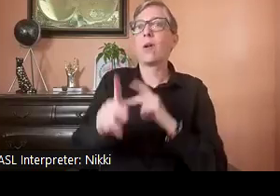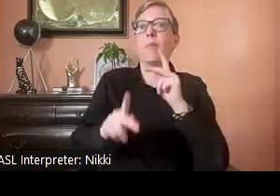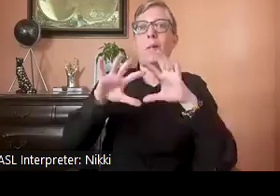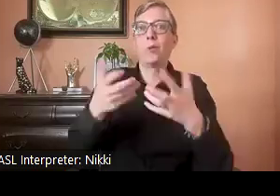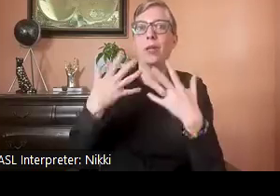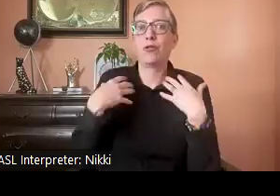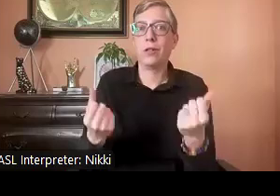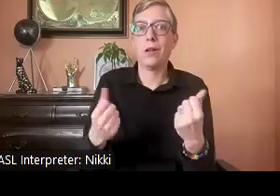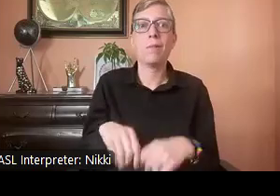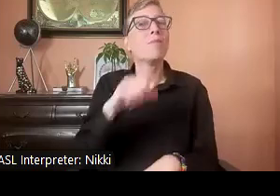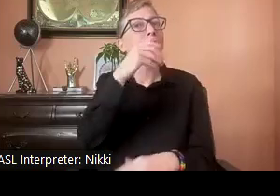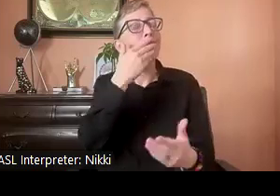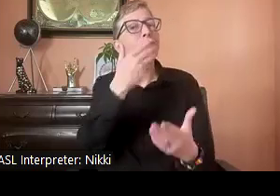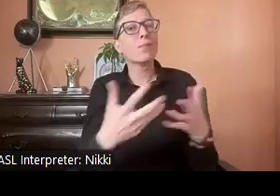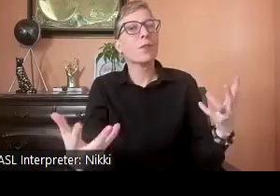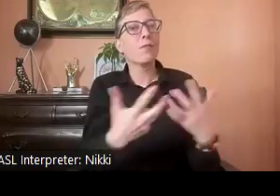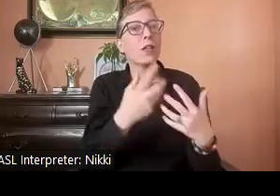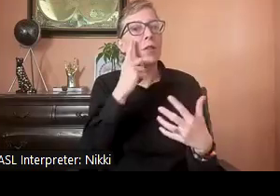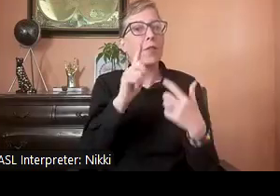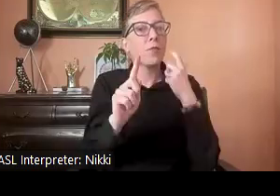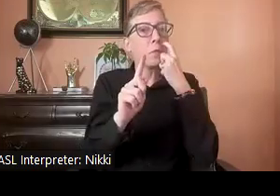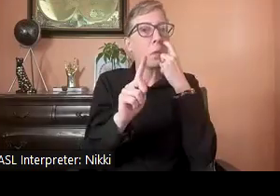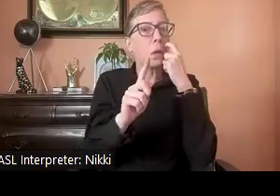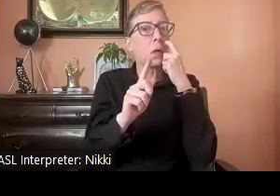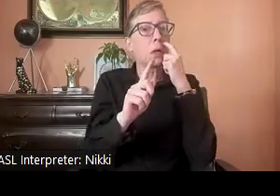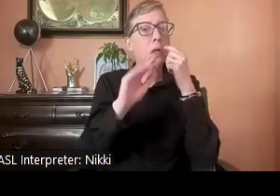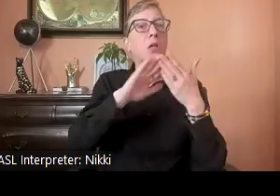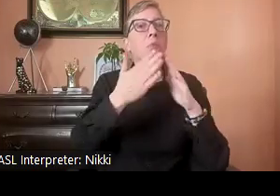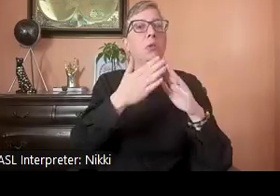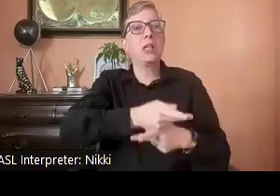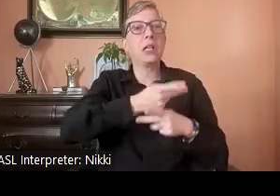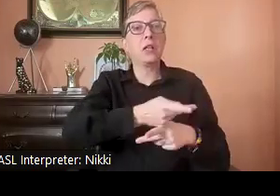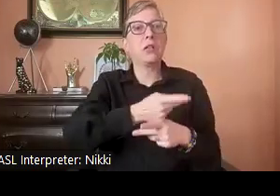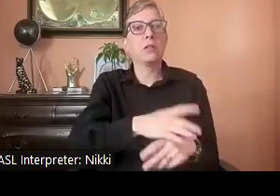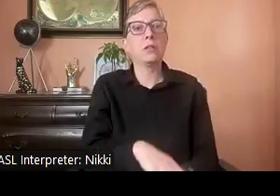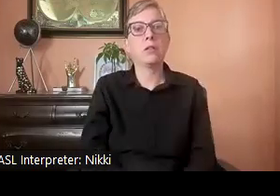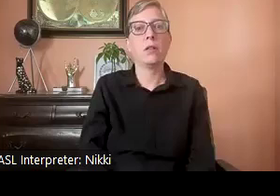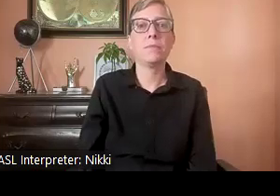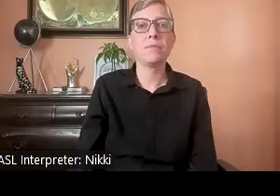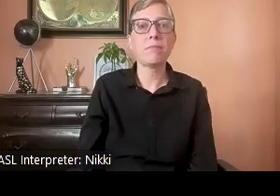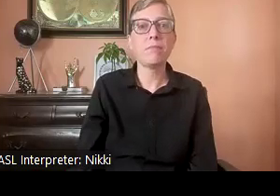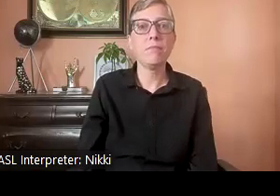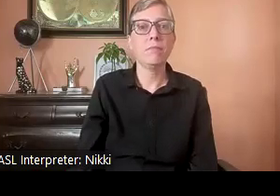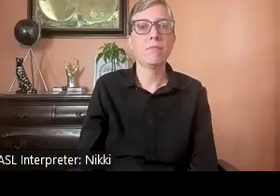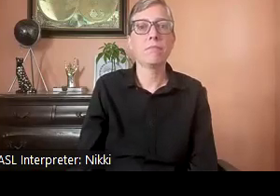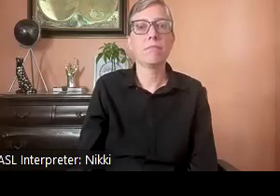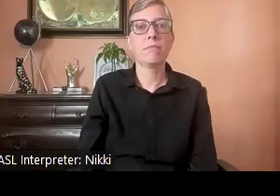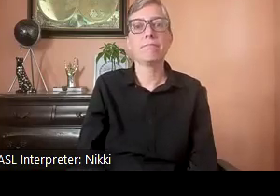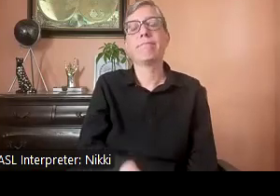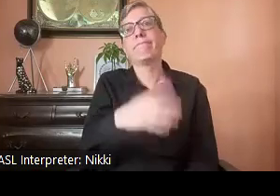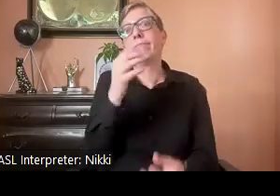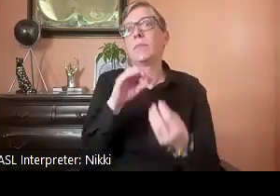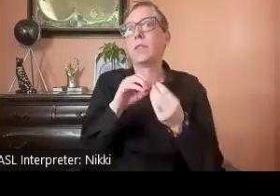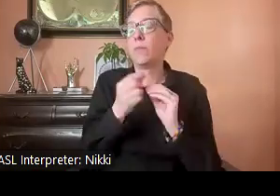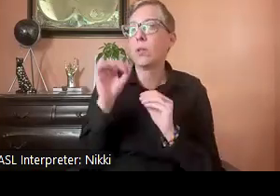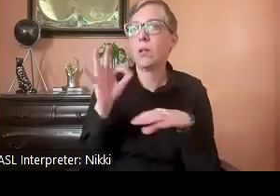care, right? So if we think about protocolized treatments and 12 sessions and all of that, it makes a basic assumption that somebody is willing